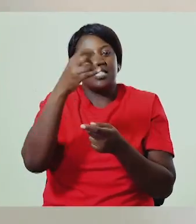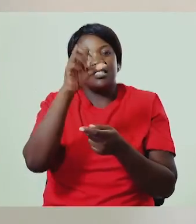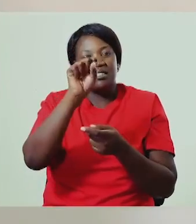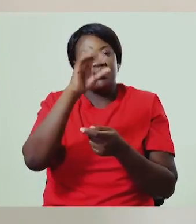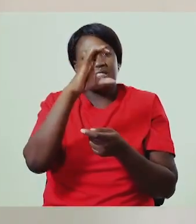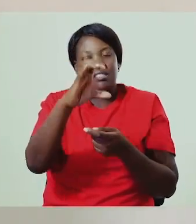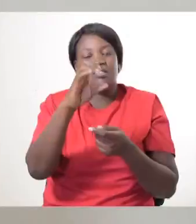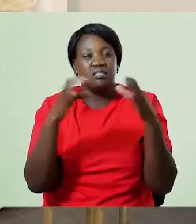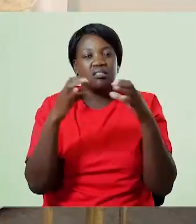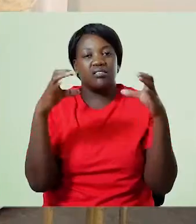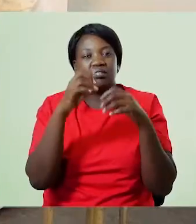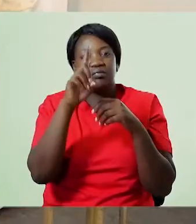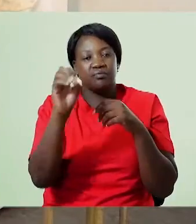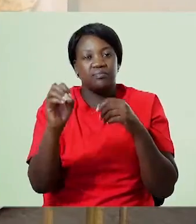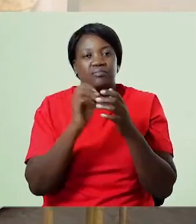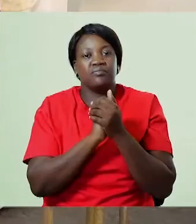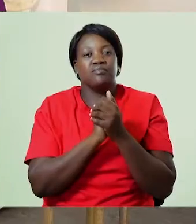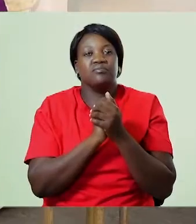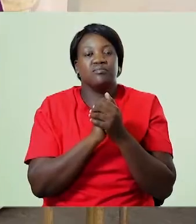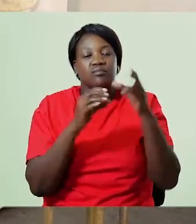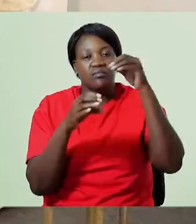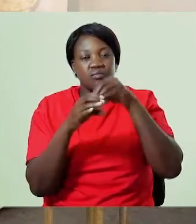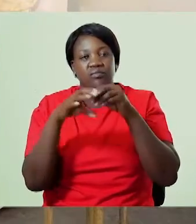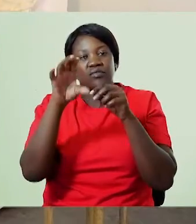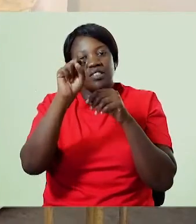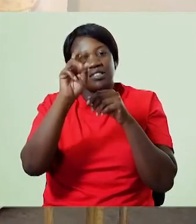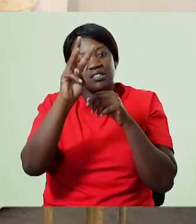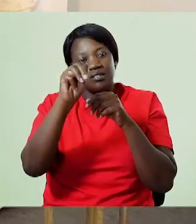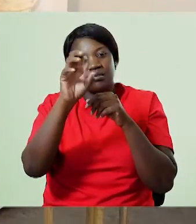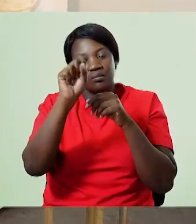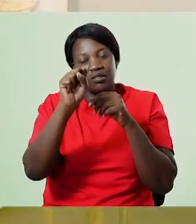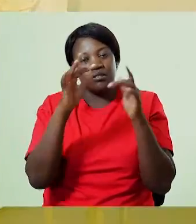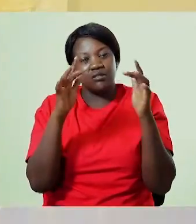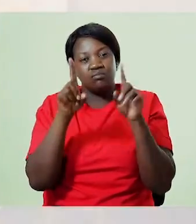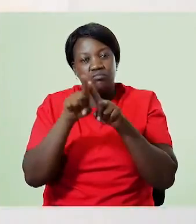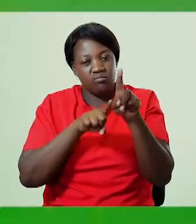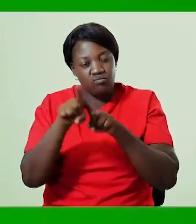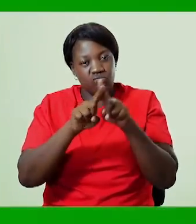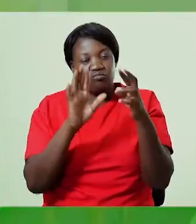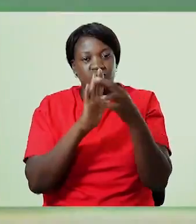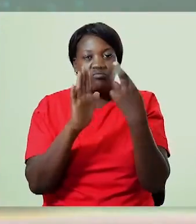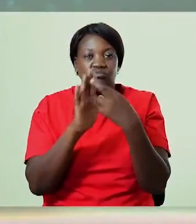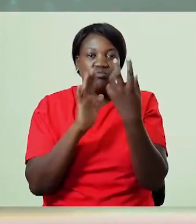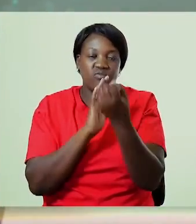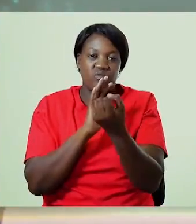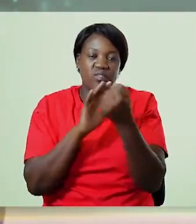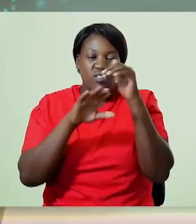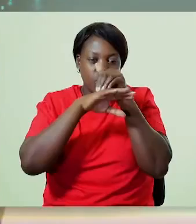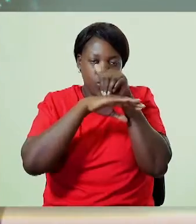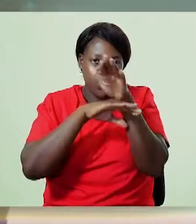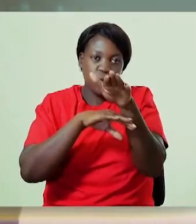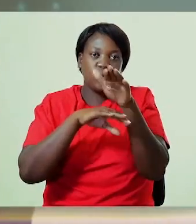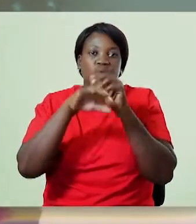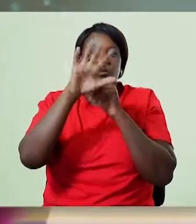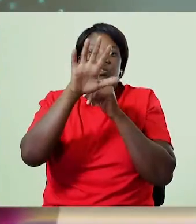JSC English Second Language. Please also participate in our SMS competition. The rules are as follows. Send your